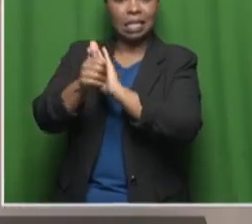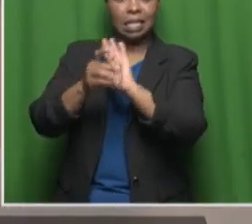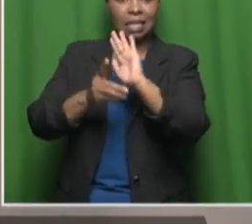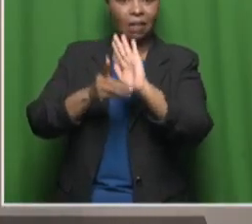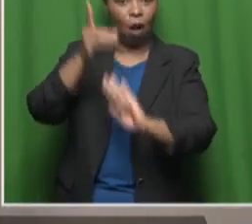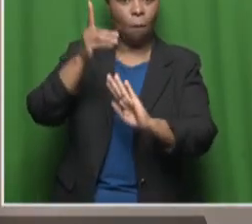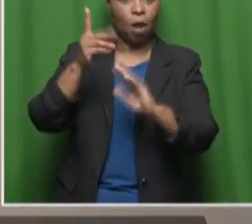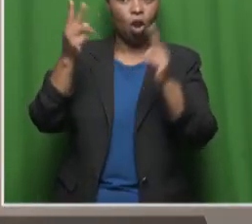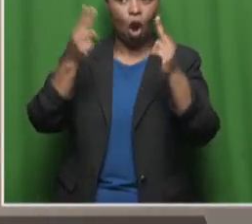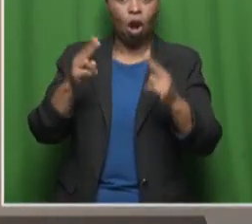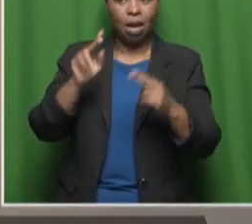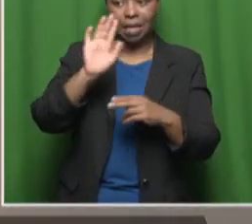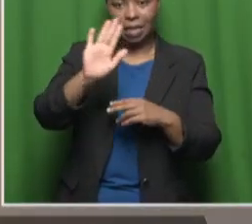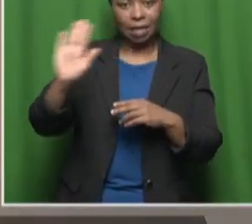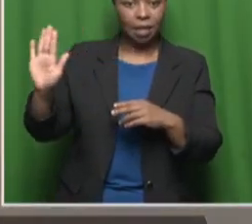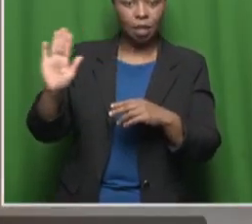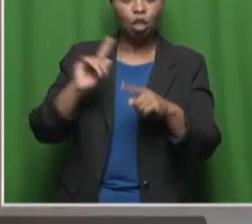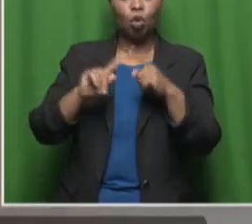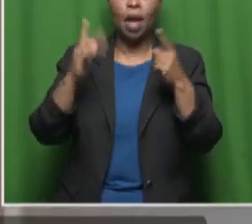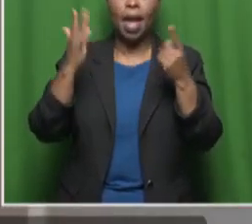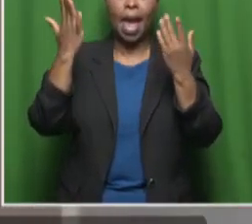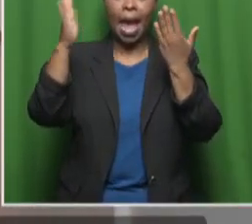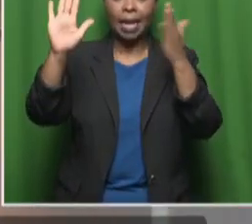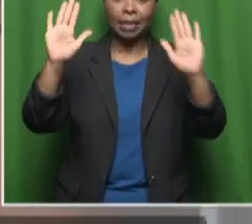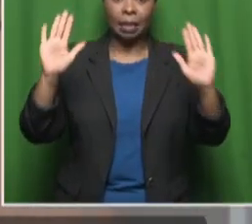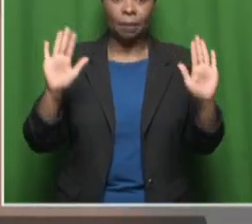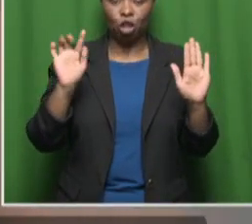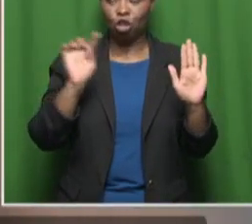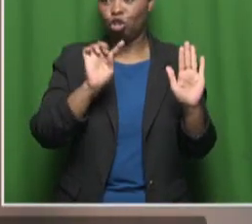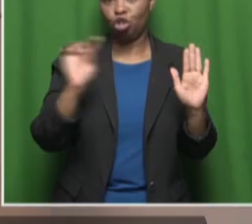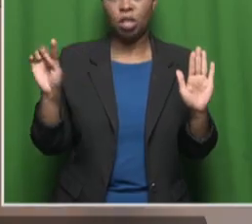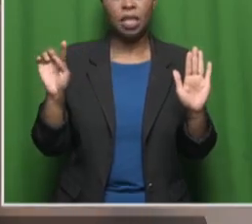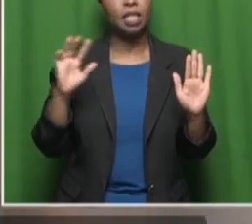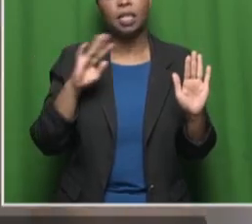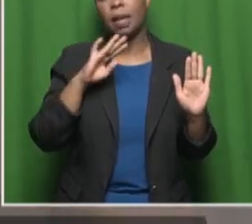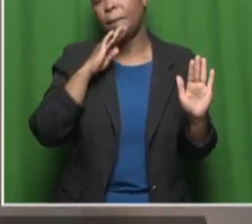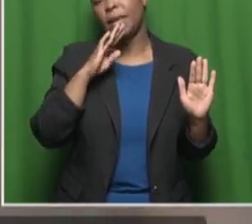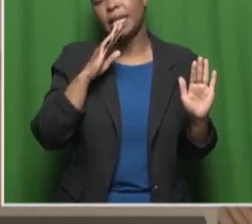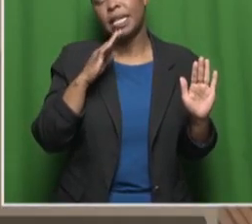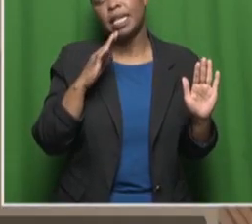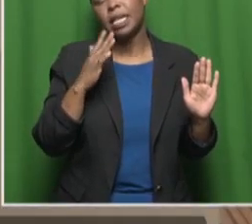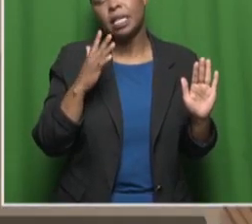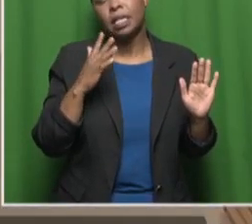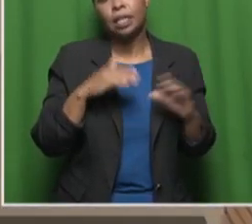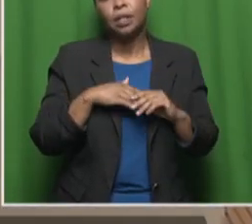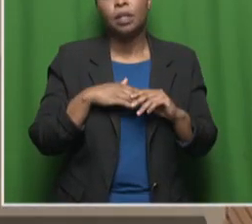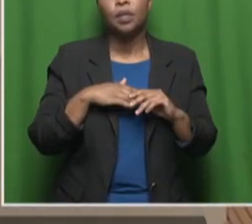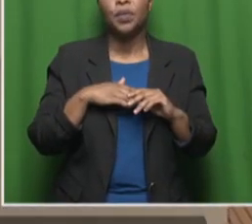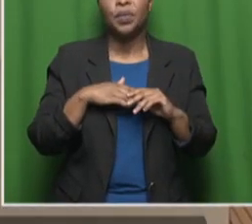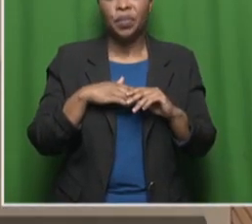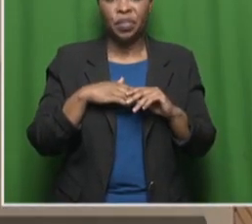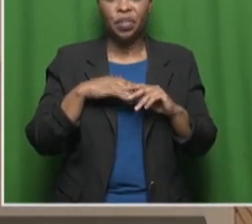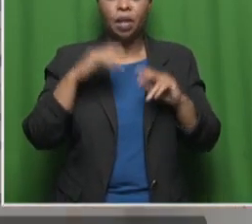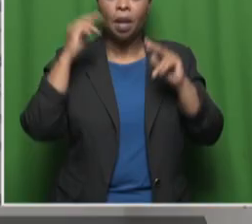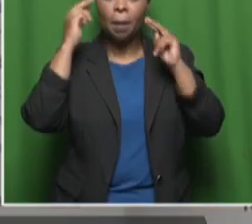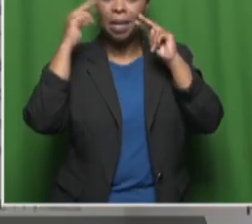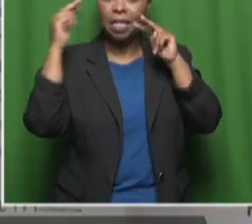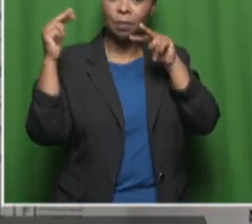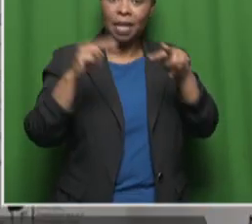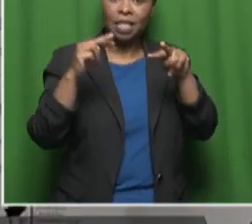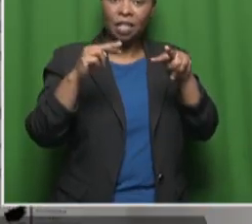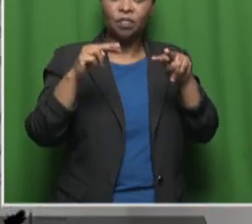So really the exhibition is not just a varied selection of perspectives, artists